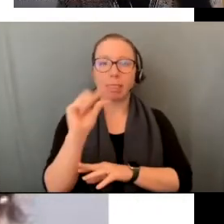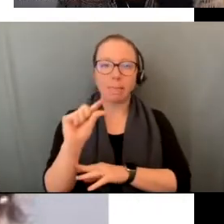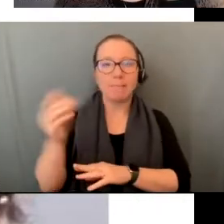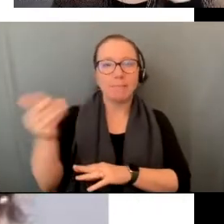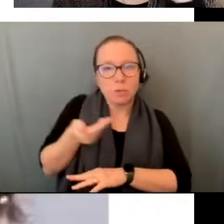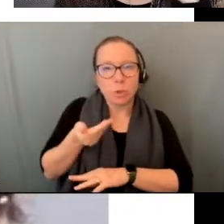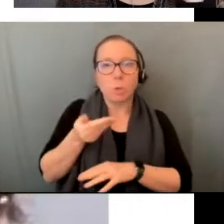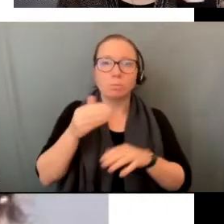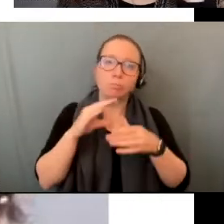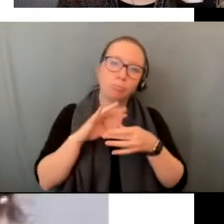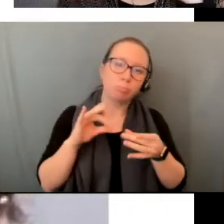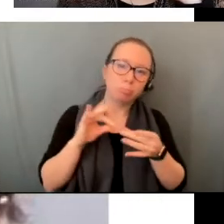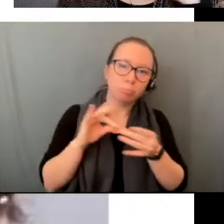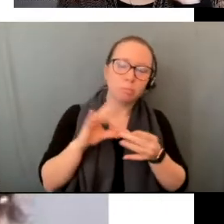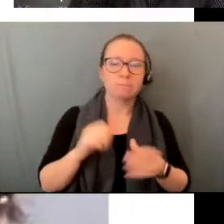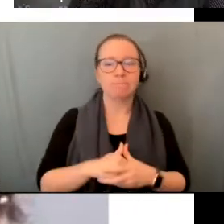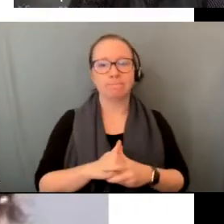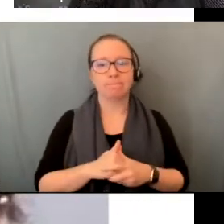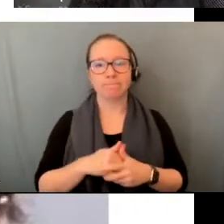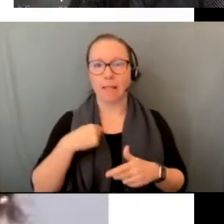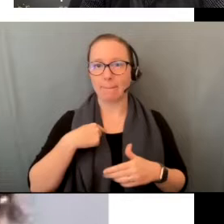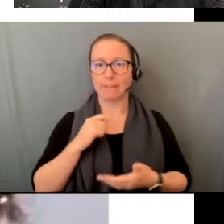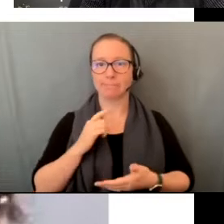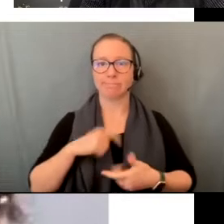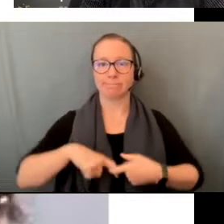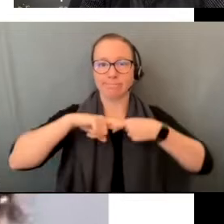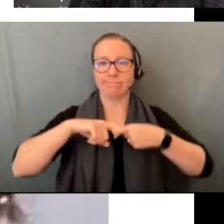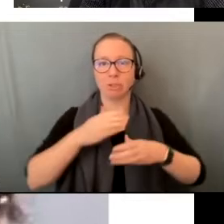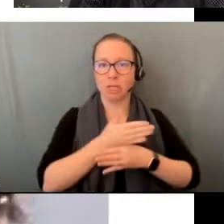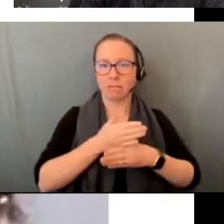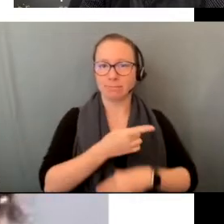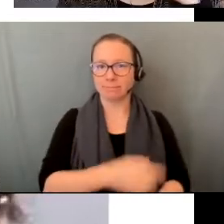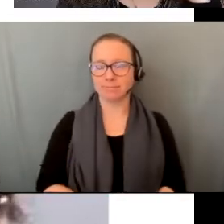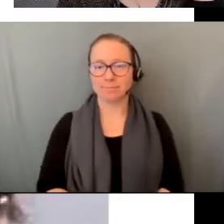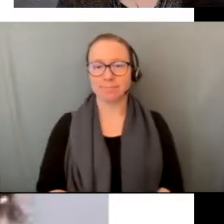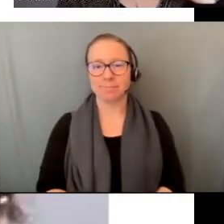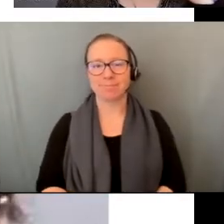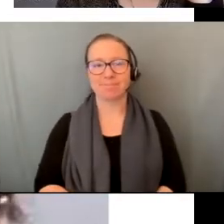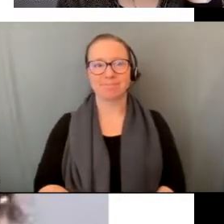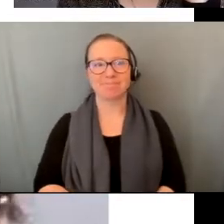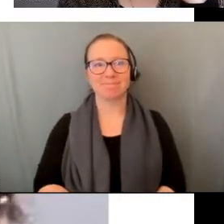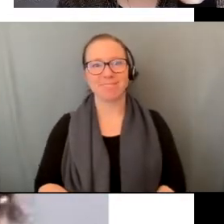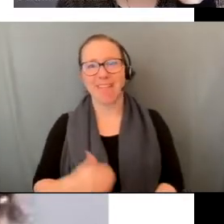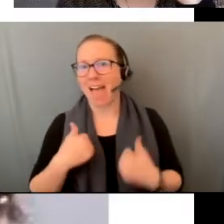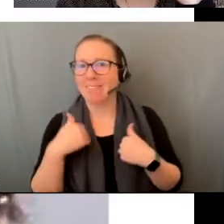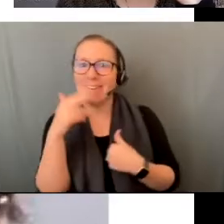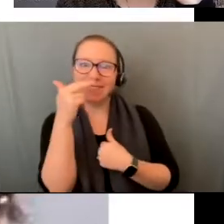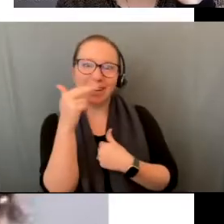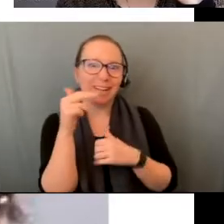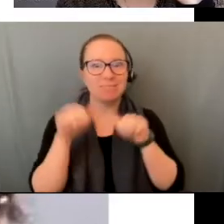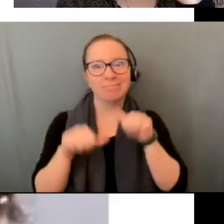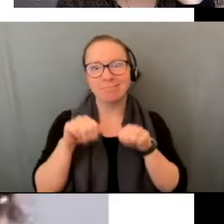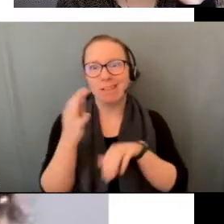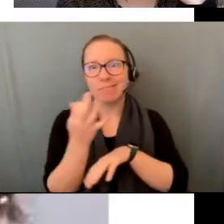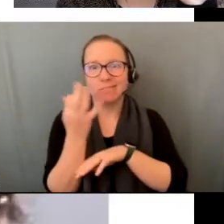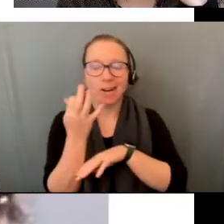sure. So Denise, on my stop share. we're having sort of a funny, awkward Friday dance with our